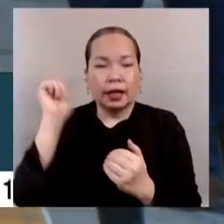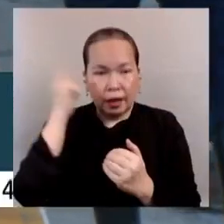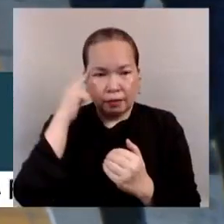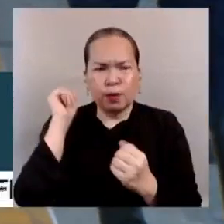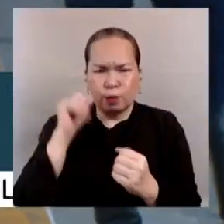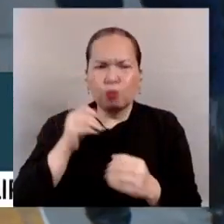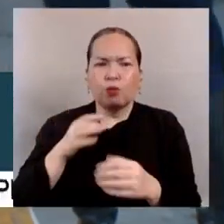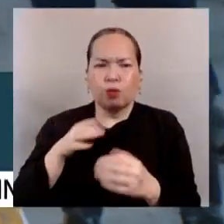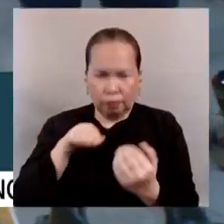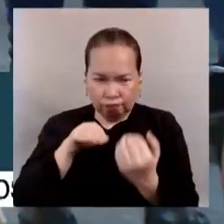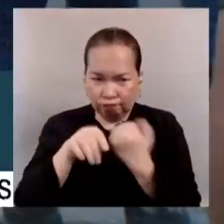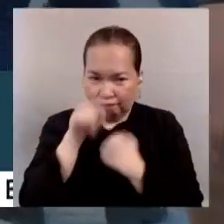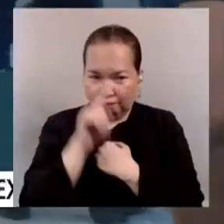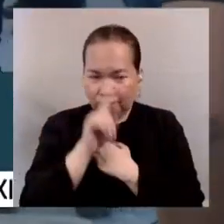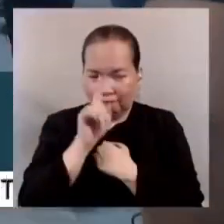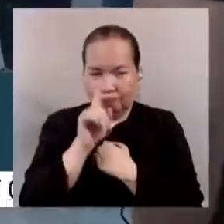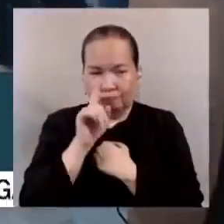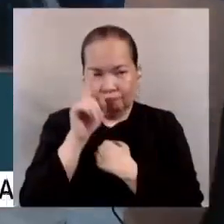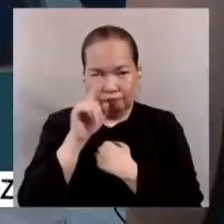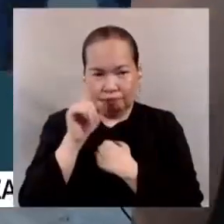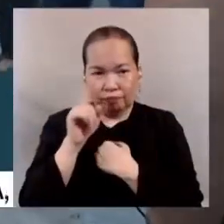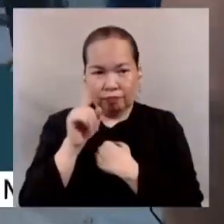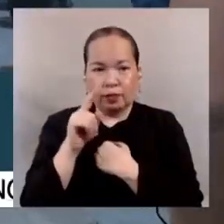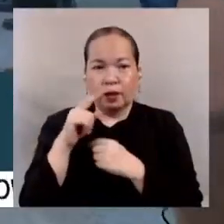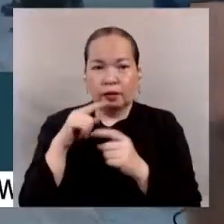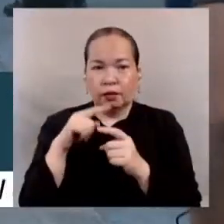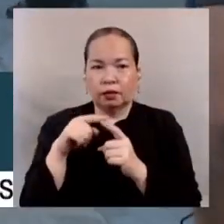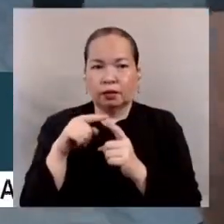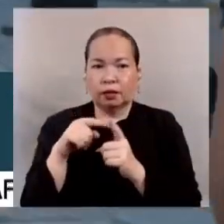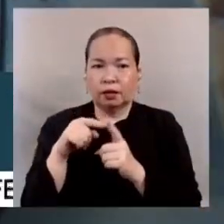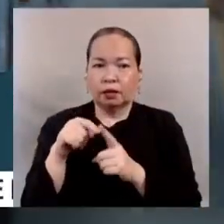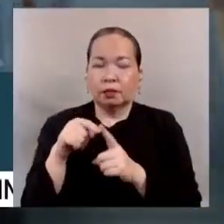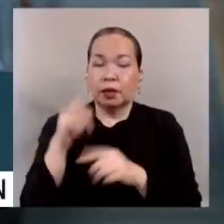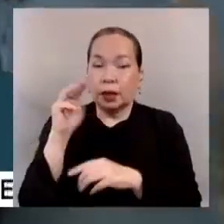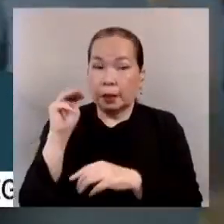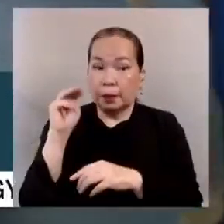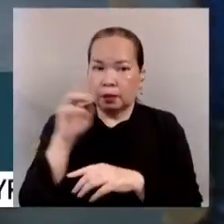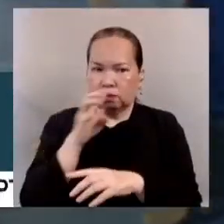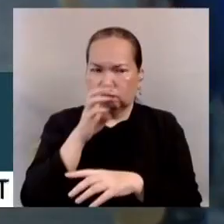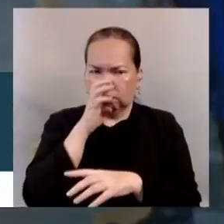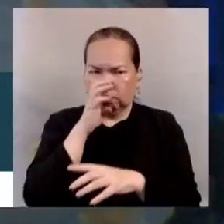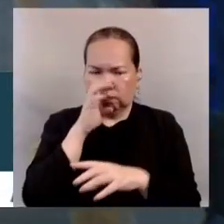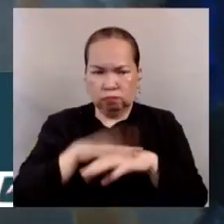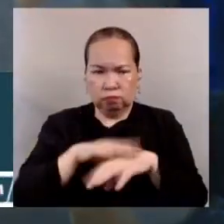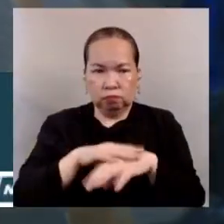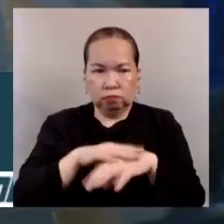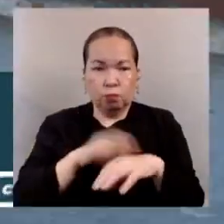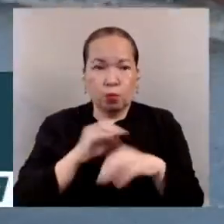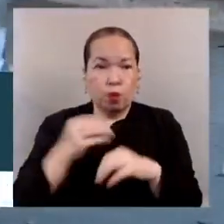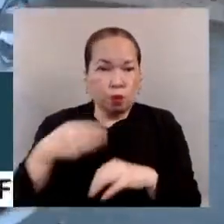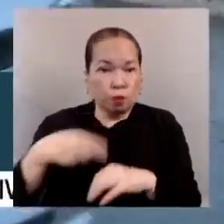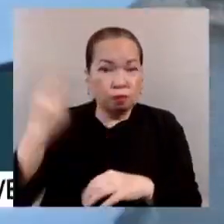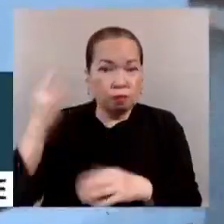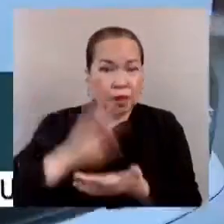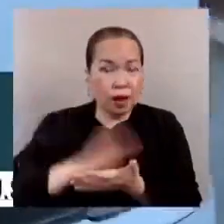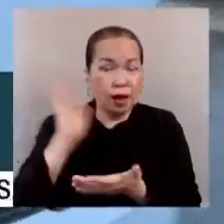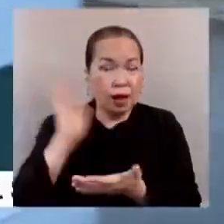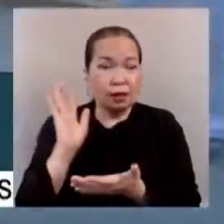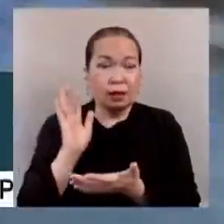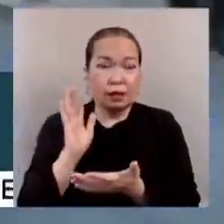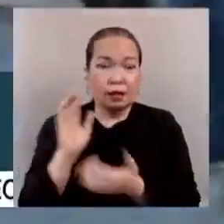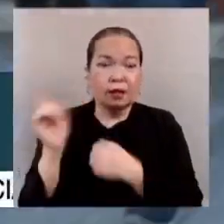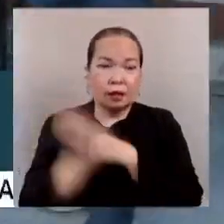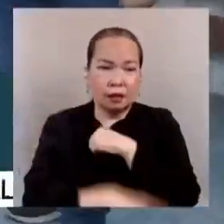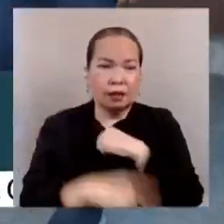road, the EDSA bus carousel. MMDA was quick to clarify that the higher fines are a way to deter